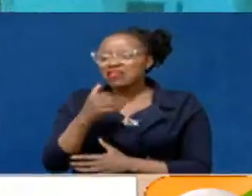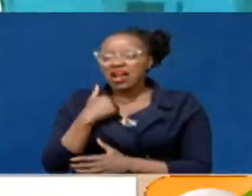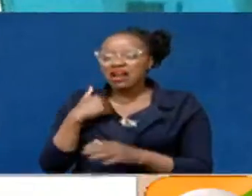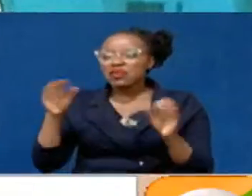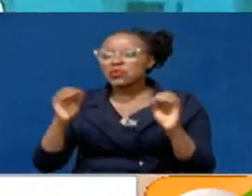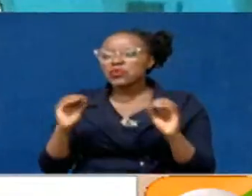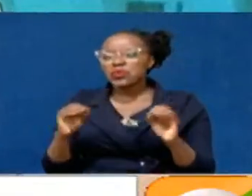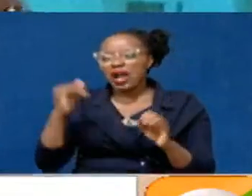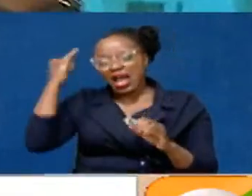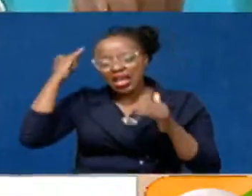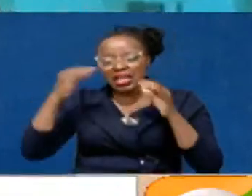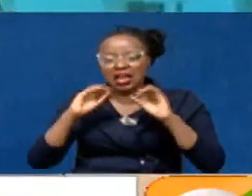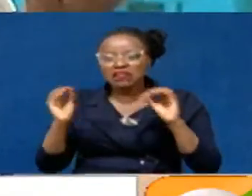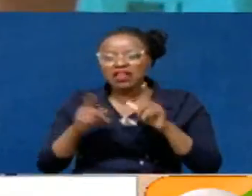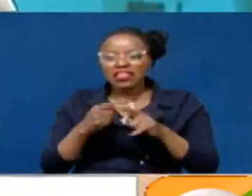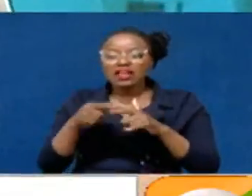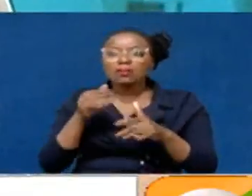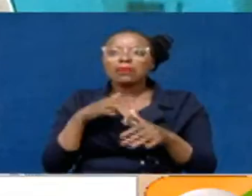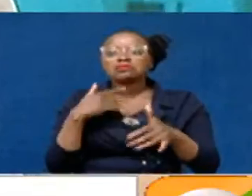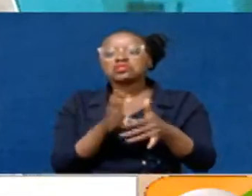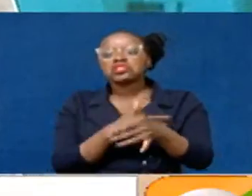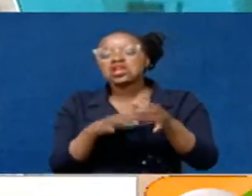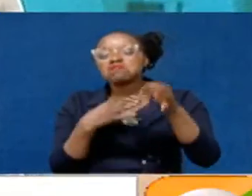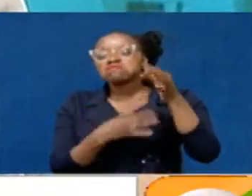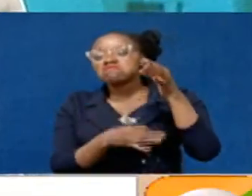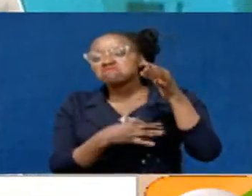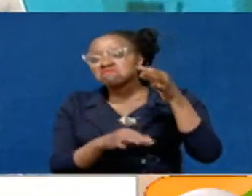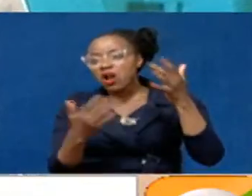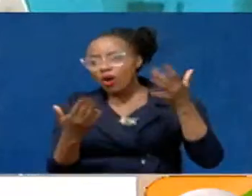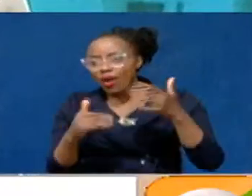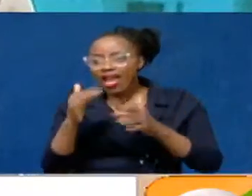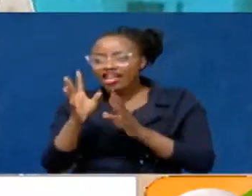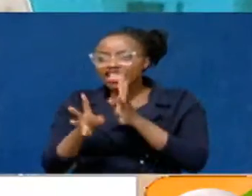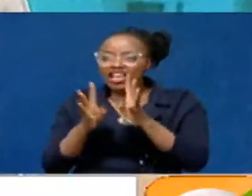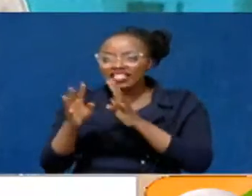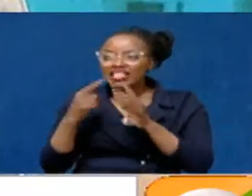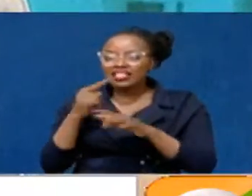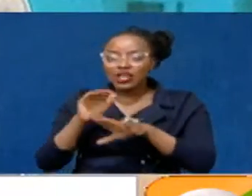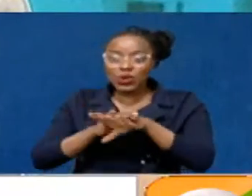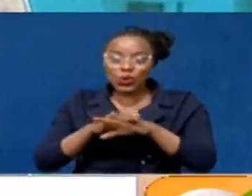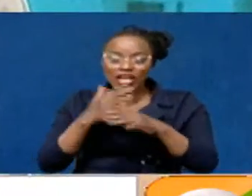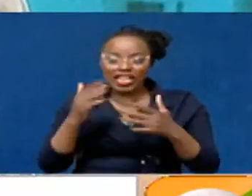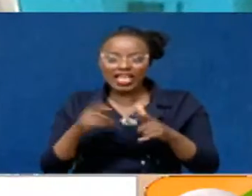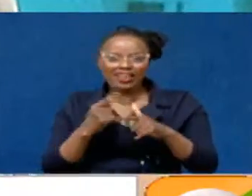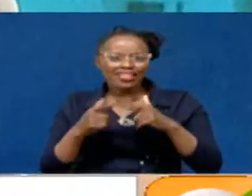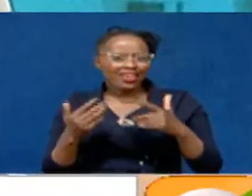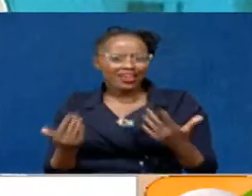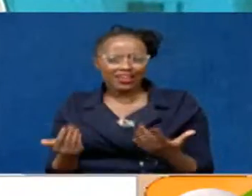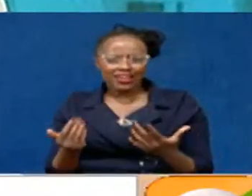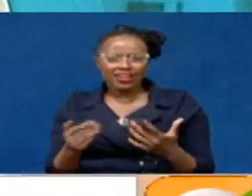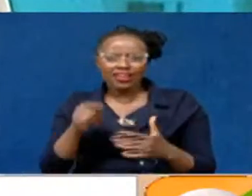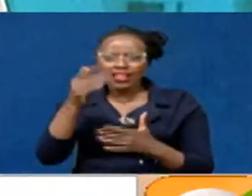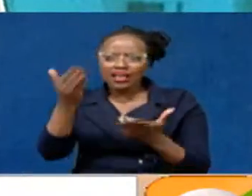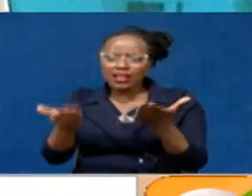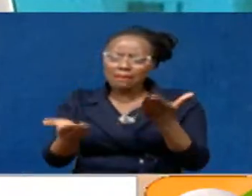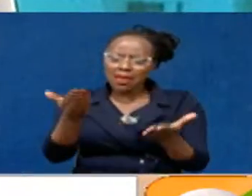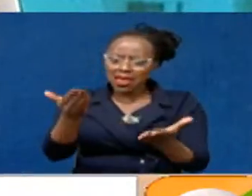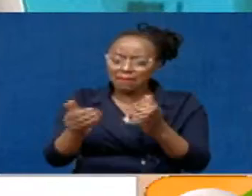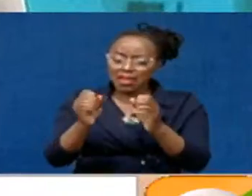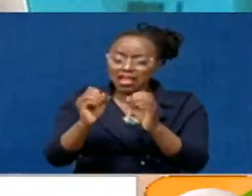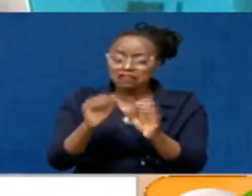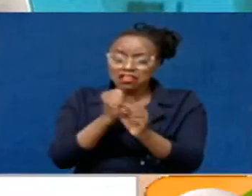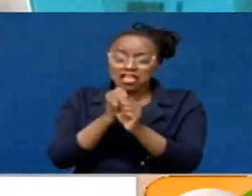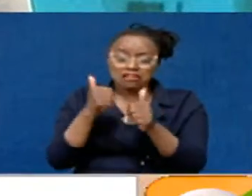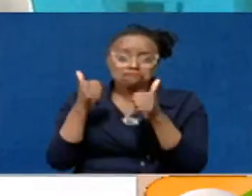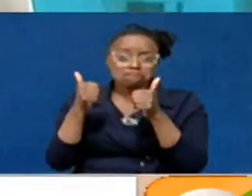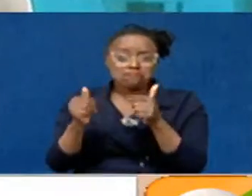have, here we are. And they'll be singing in Kasarani and saying all kinds of things. And then that perhaps, if they did it